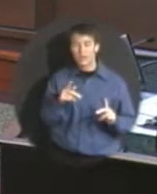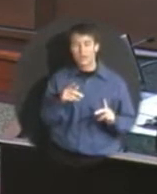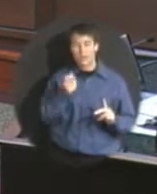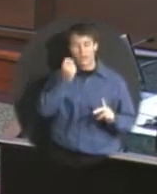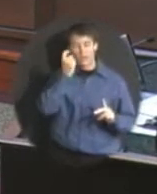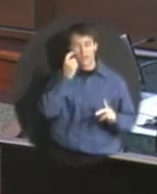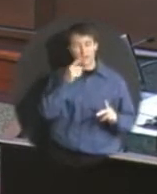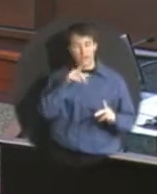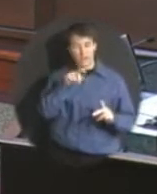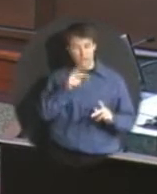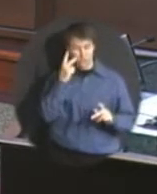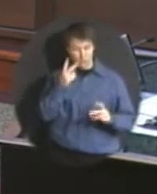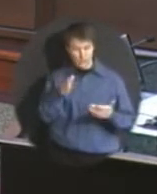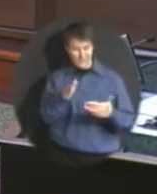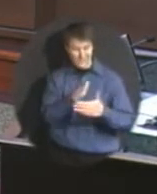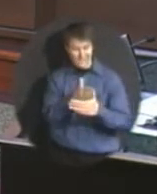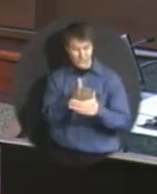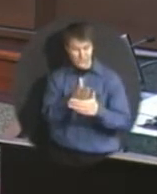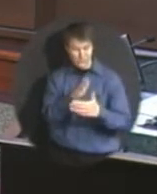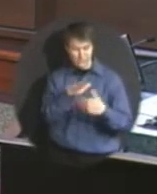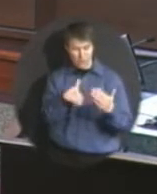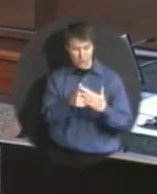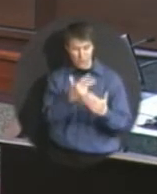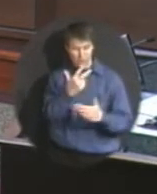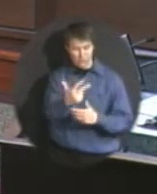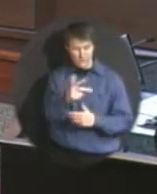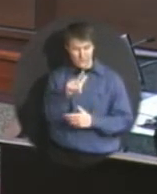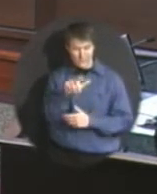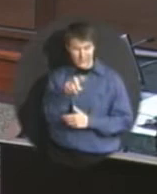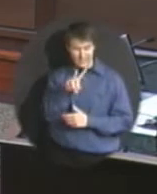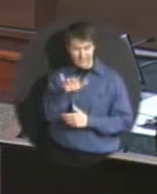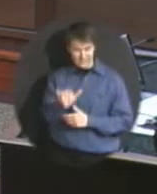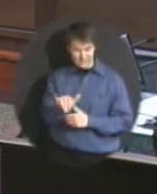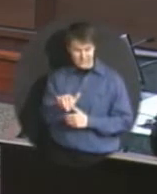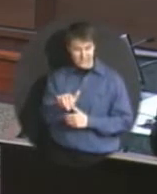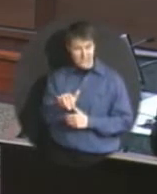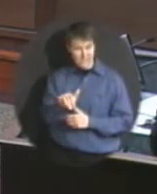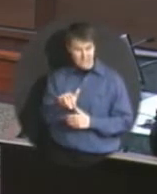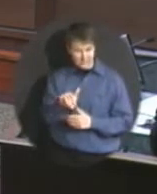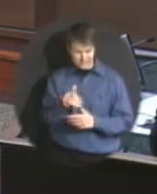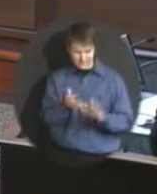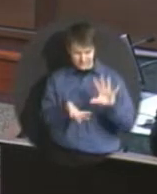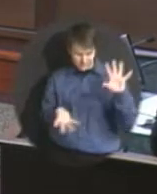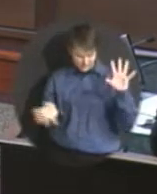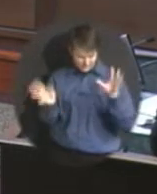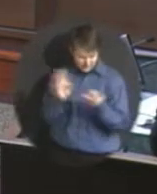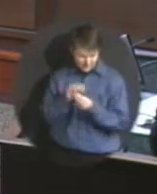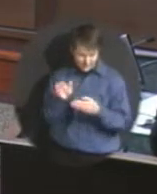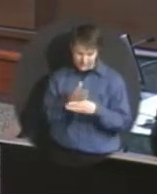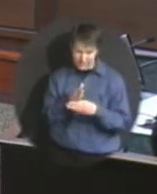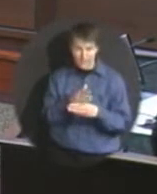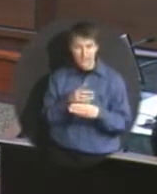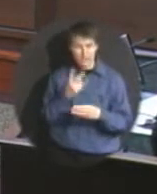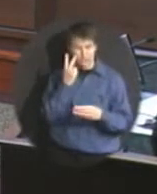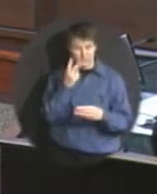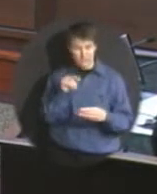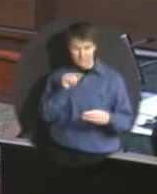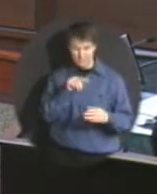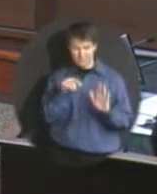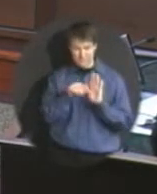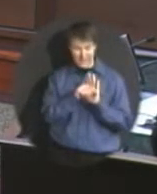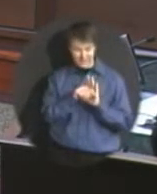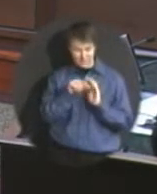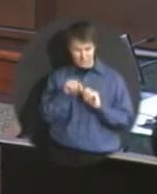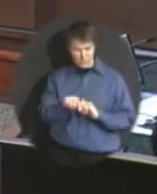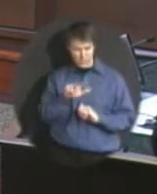to look at the average of all 3 levies to come to the minus 0.3%.